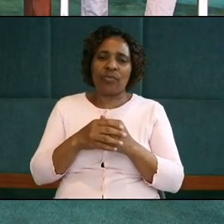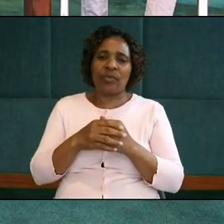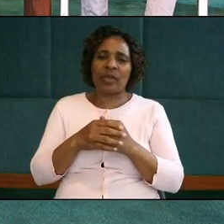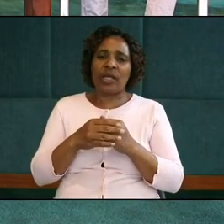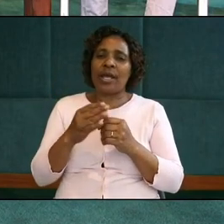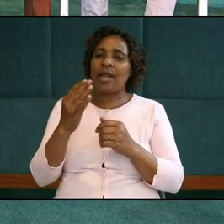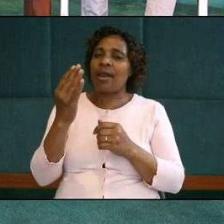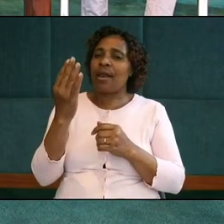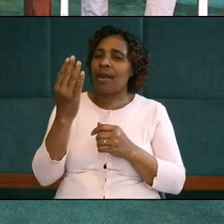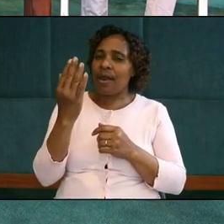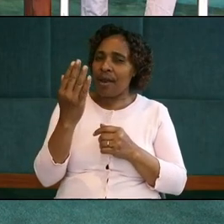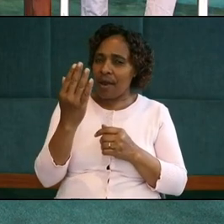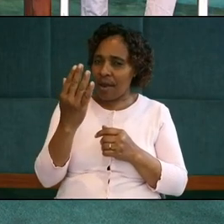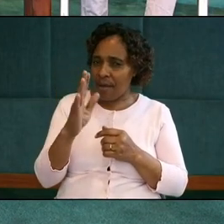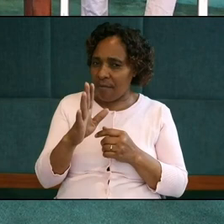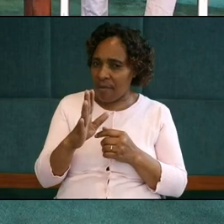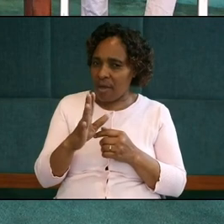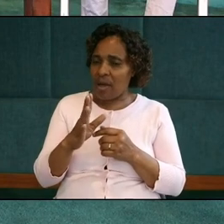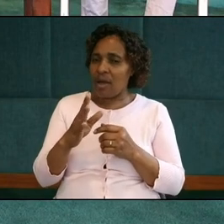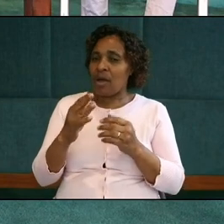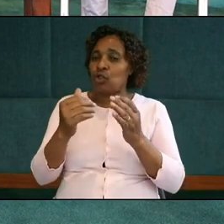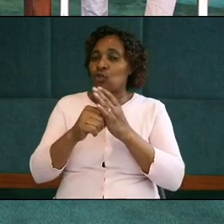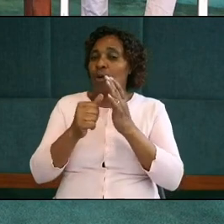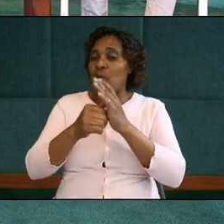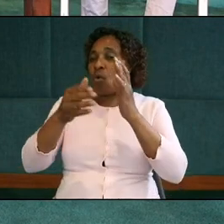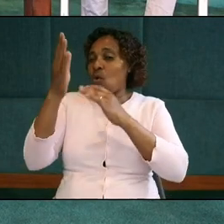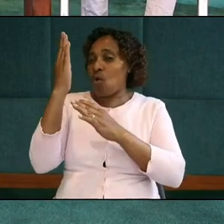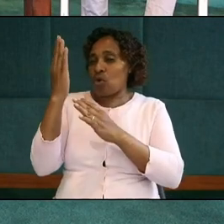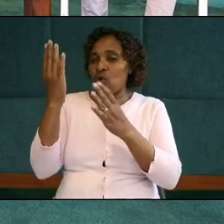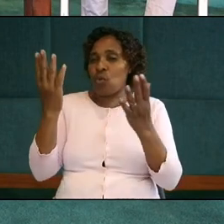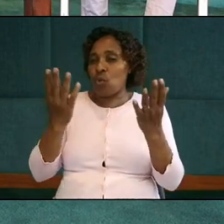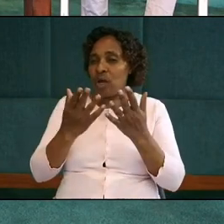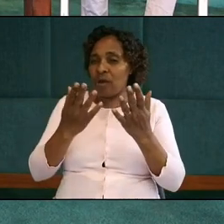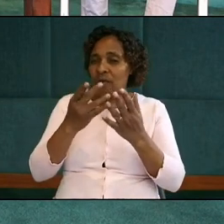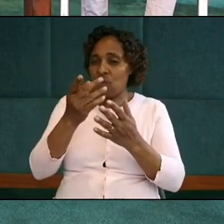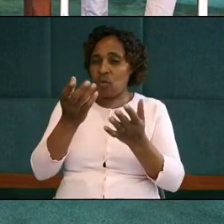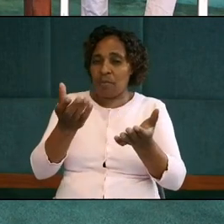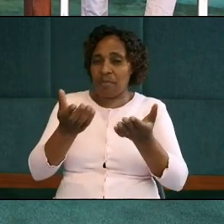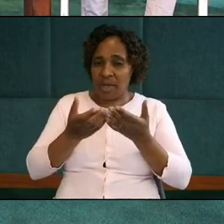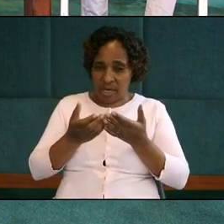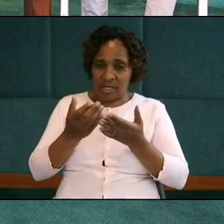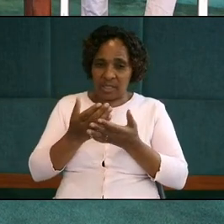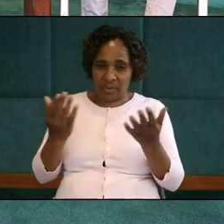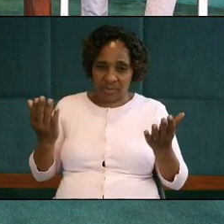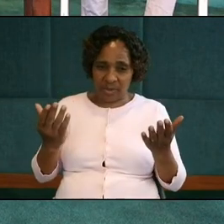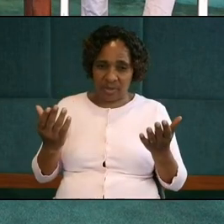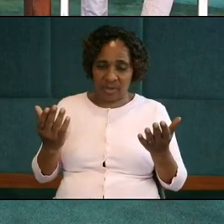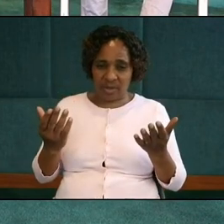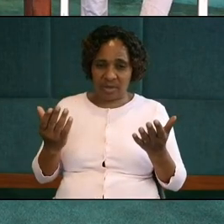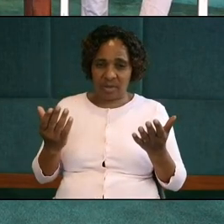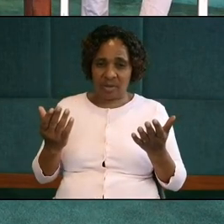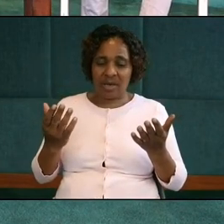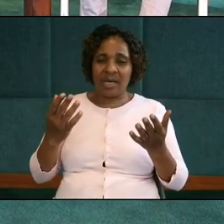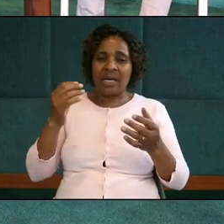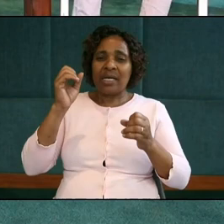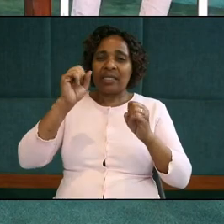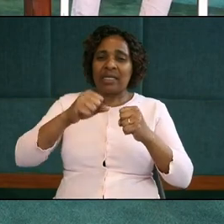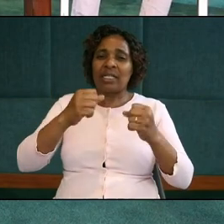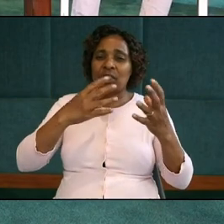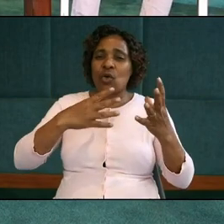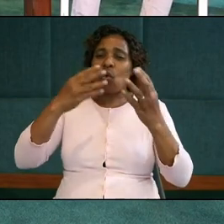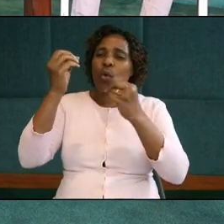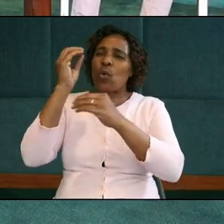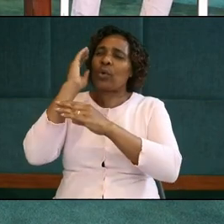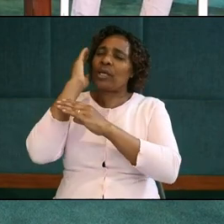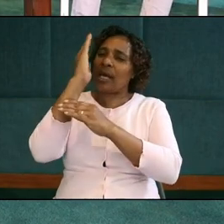whenever you're in trouble or whenever you may need something, just go